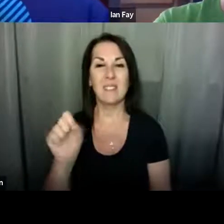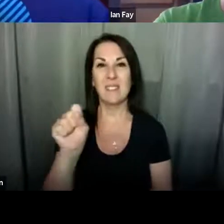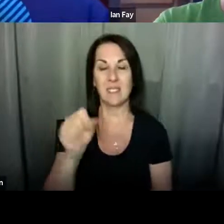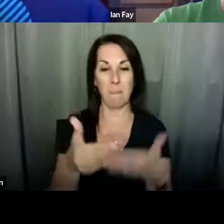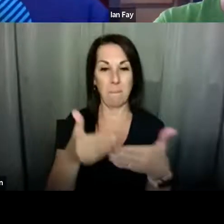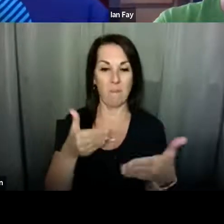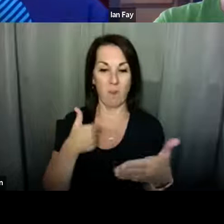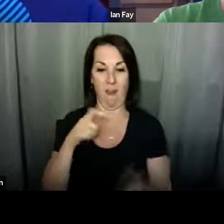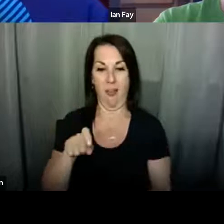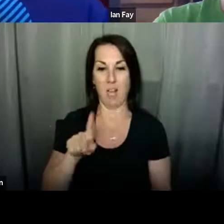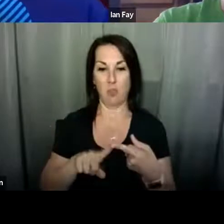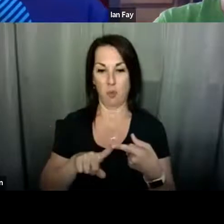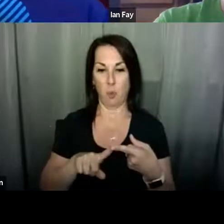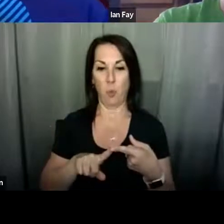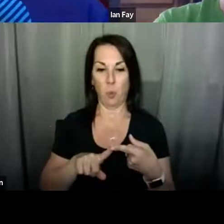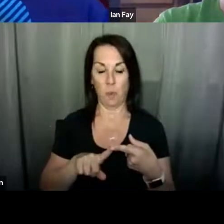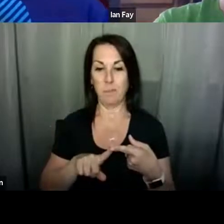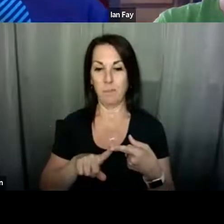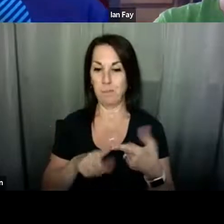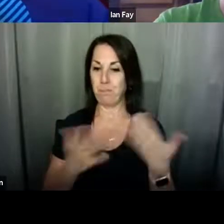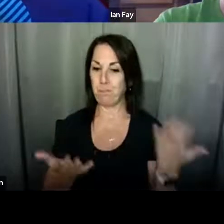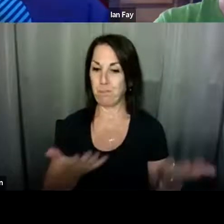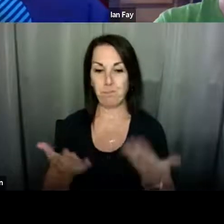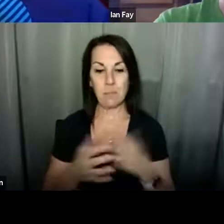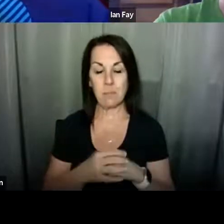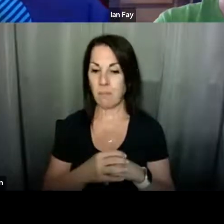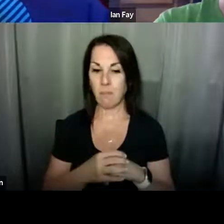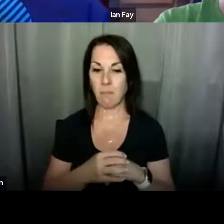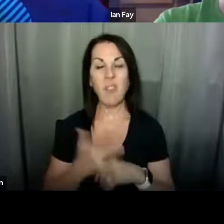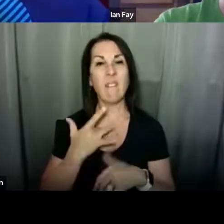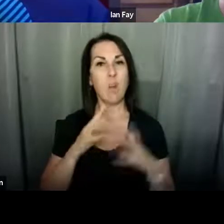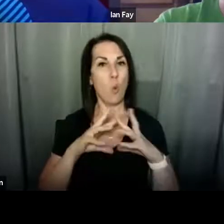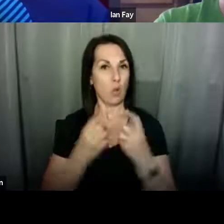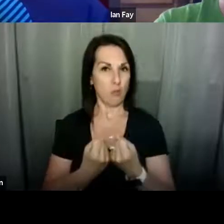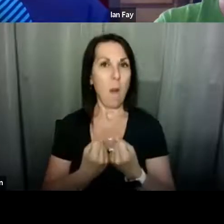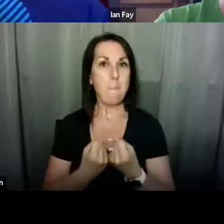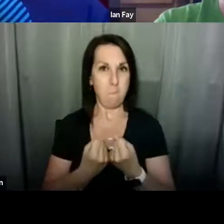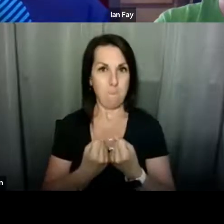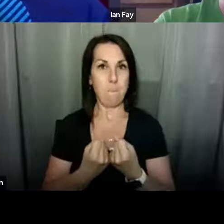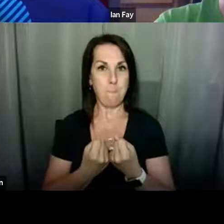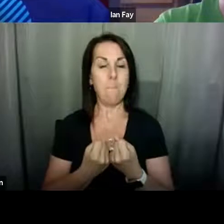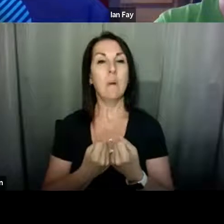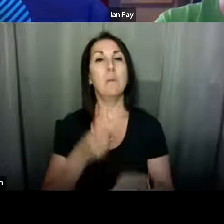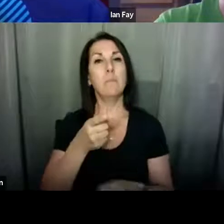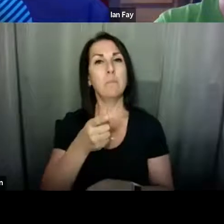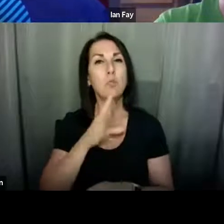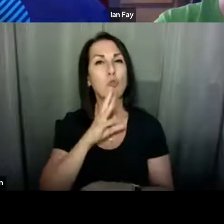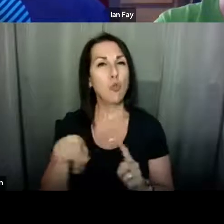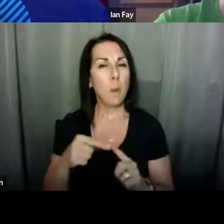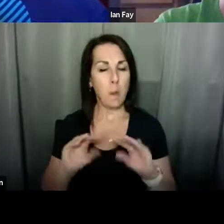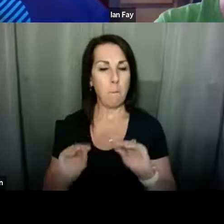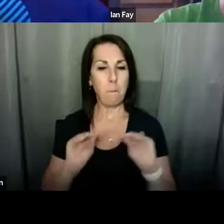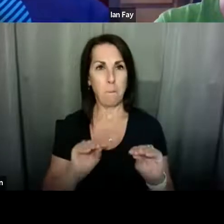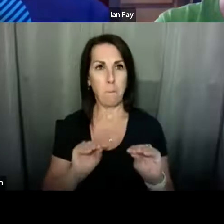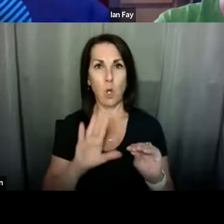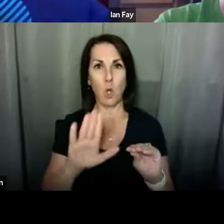had to, like, or I felt like there was, like, a workshop that I was in where we were talking about putting your pieces